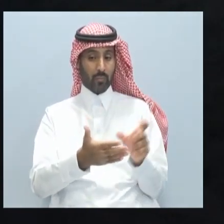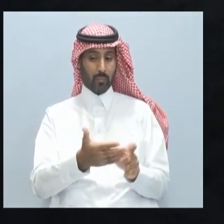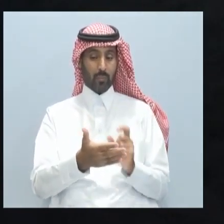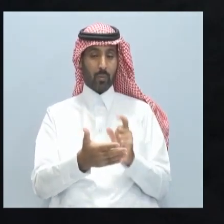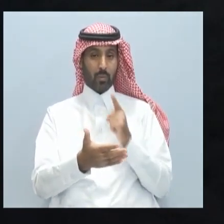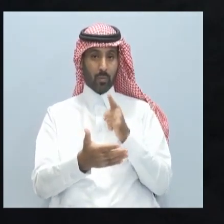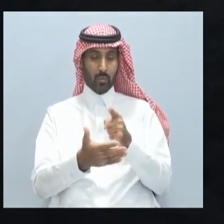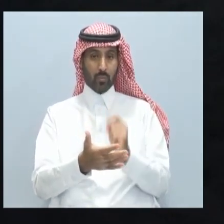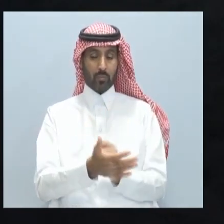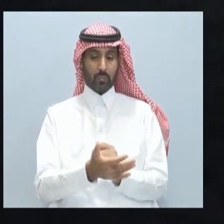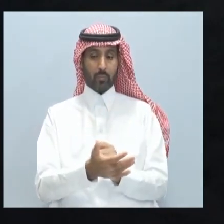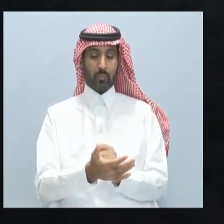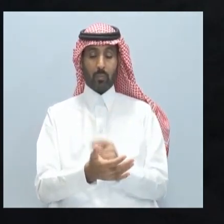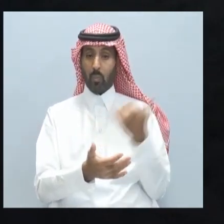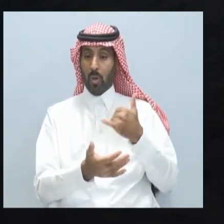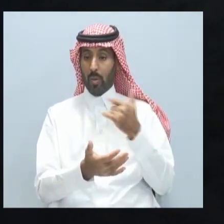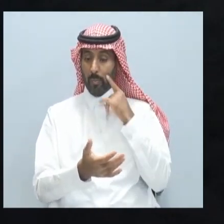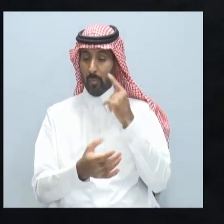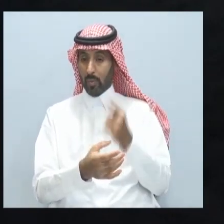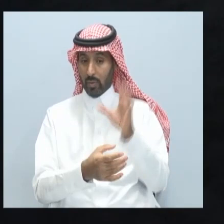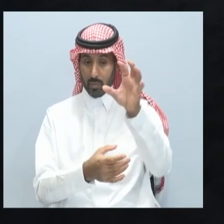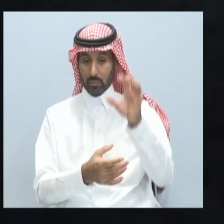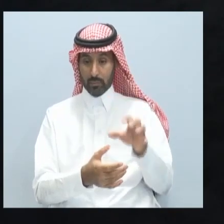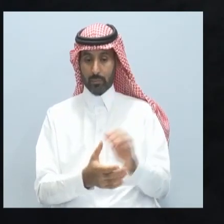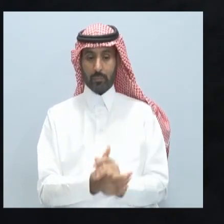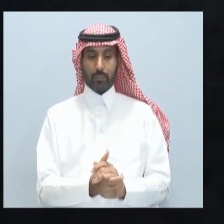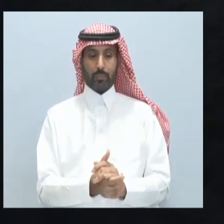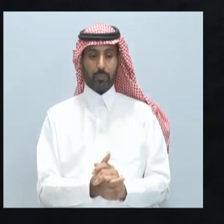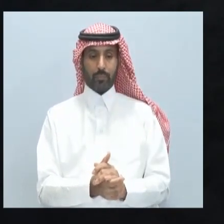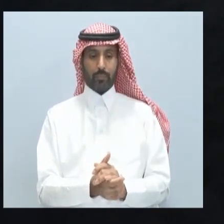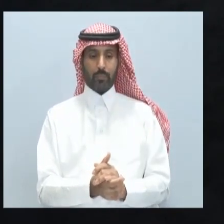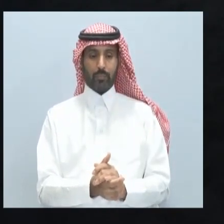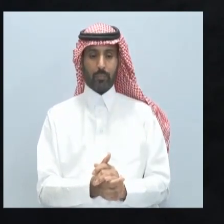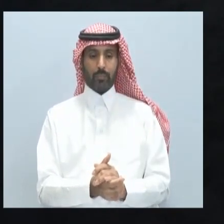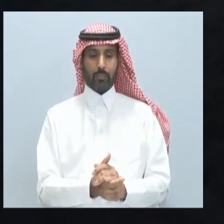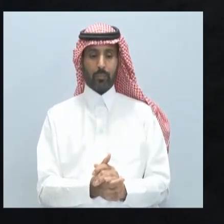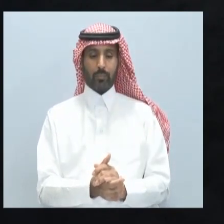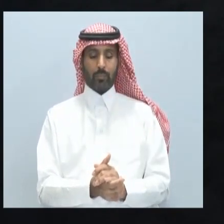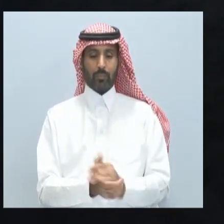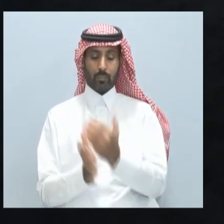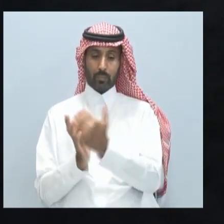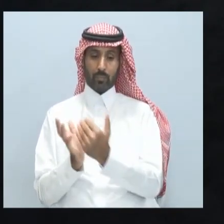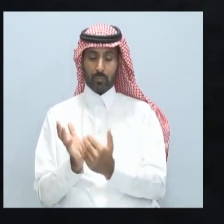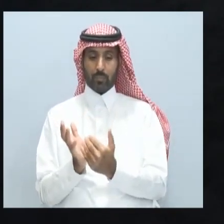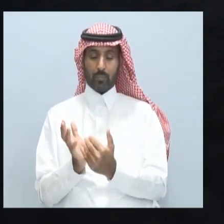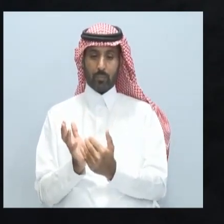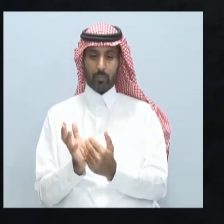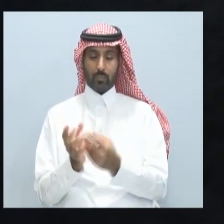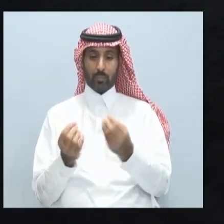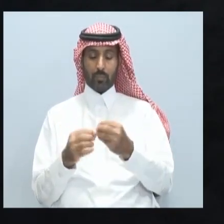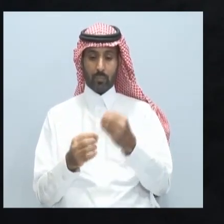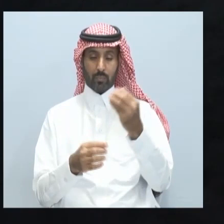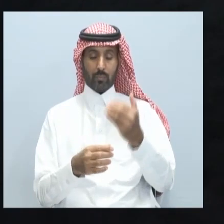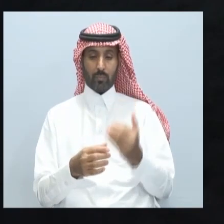you that are necessary actually to be in the essay. And another rubric